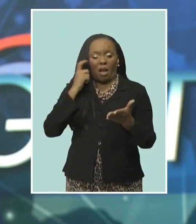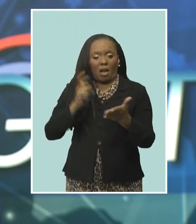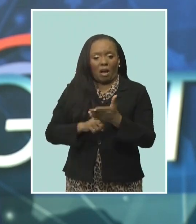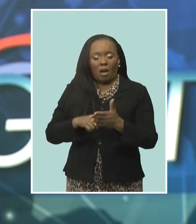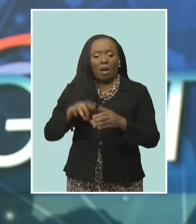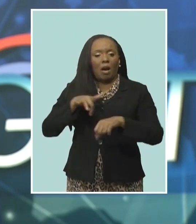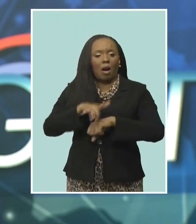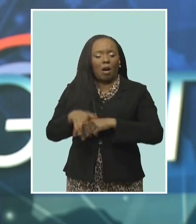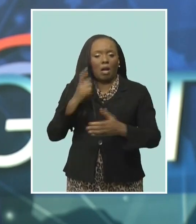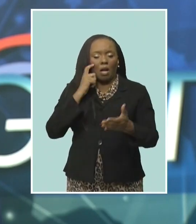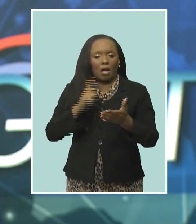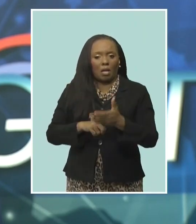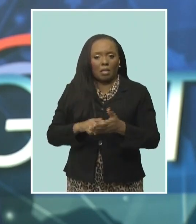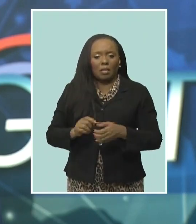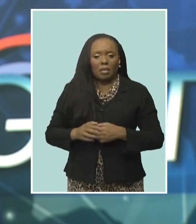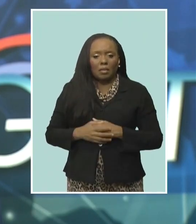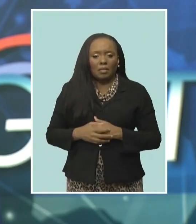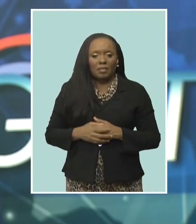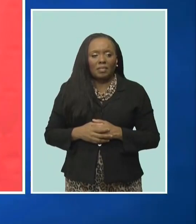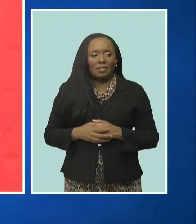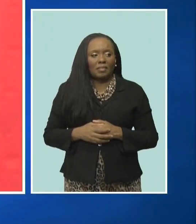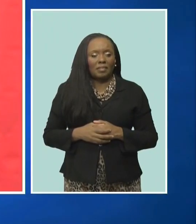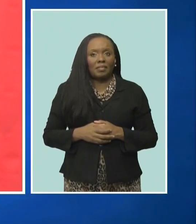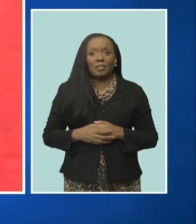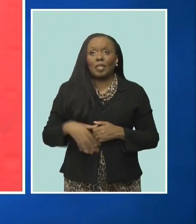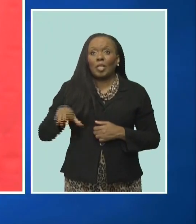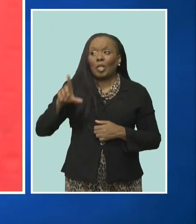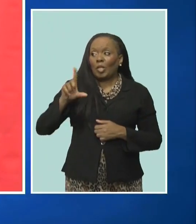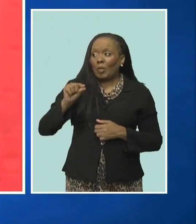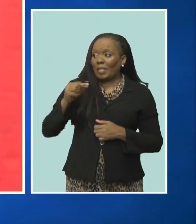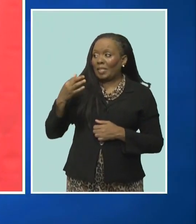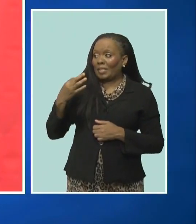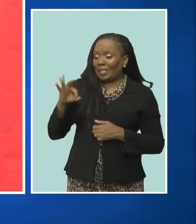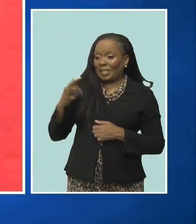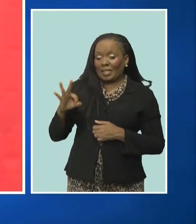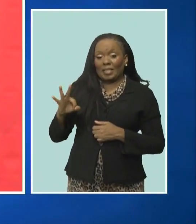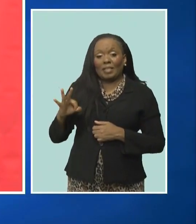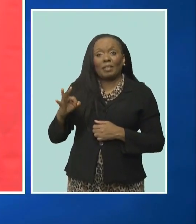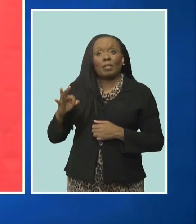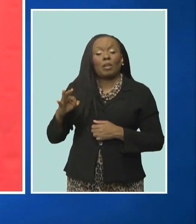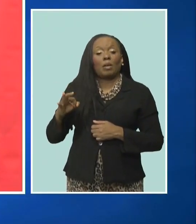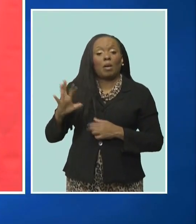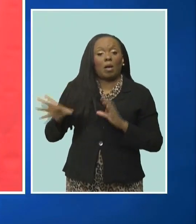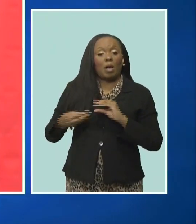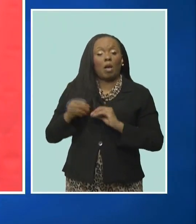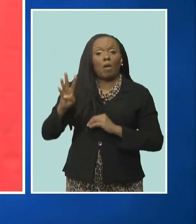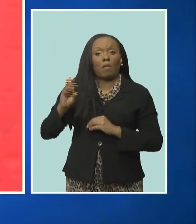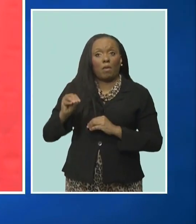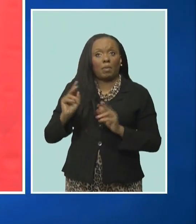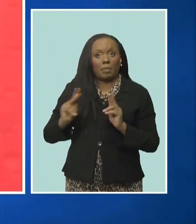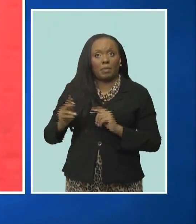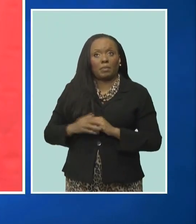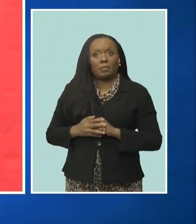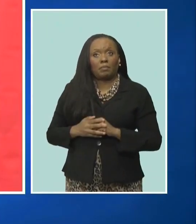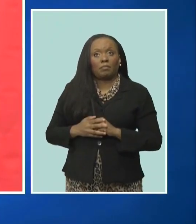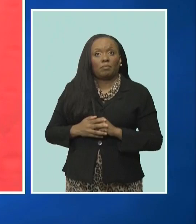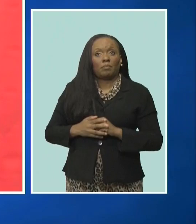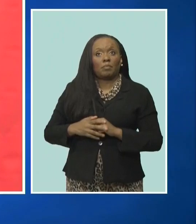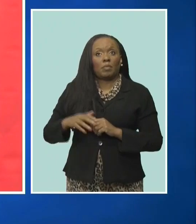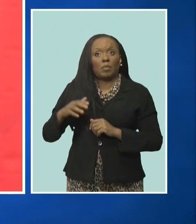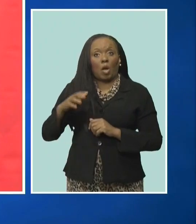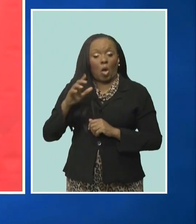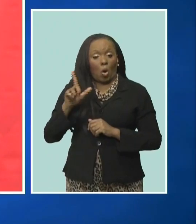early diagnosis. 2019, we had 40 cases. 20, we had 57.